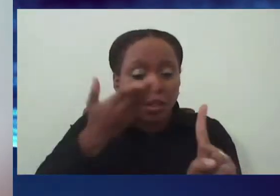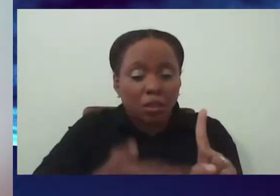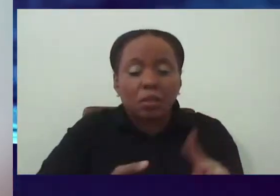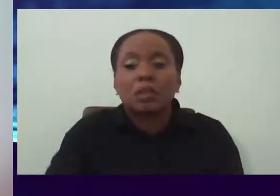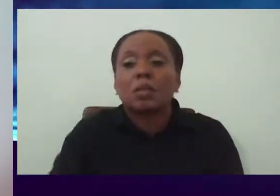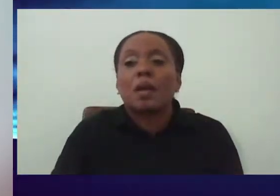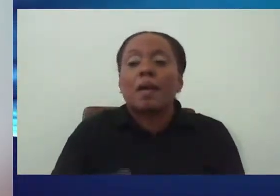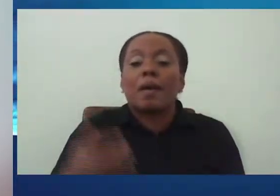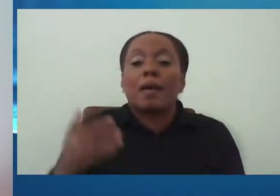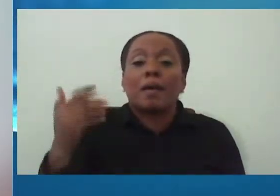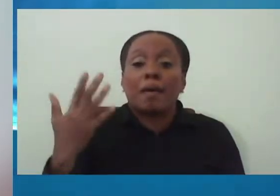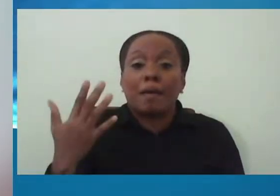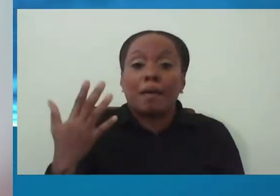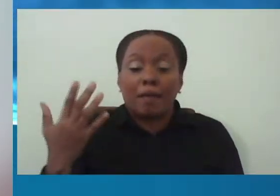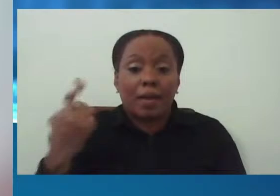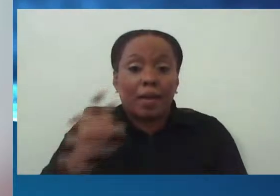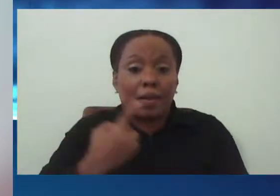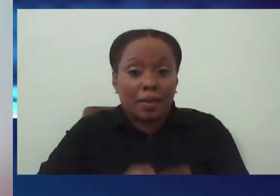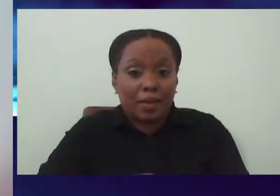or an exposure.